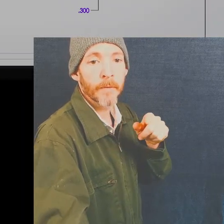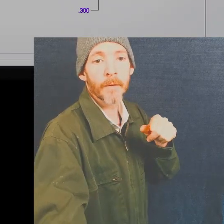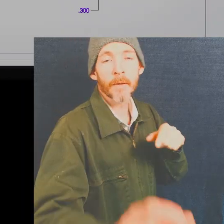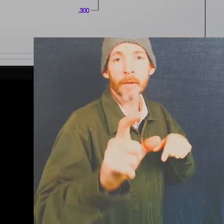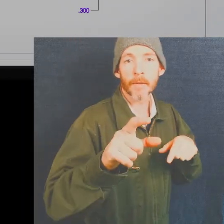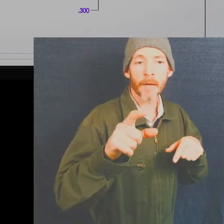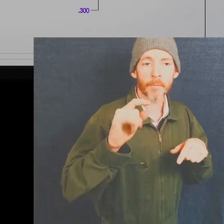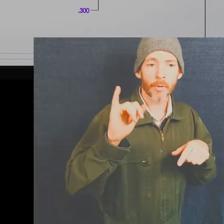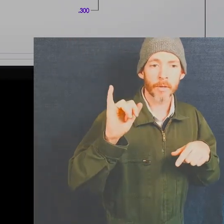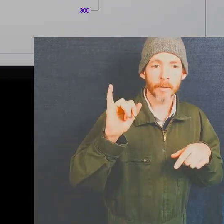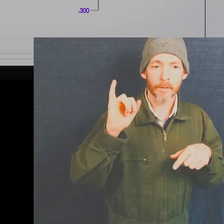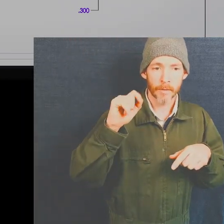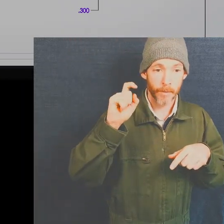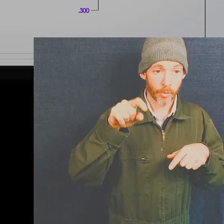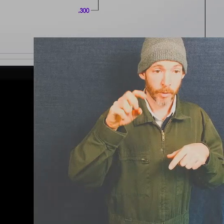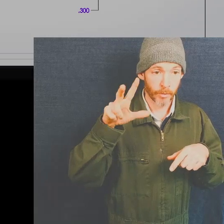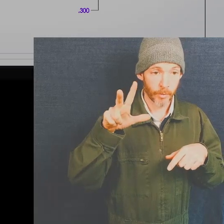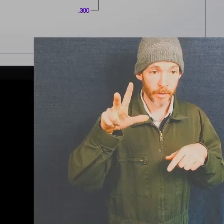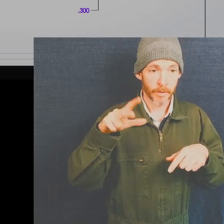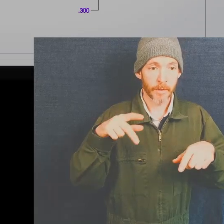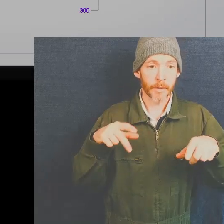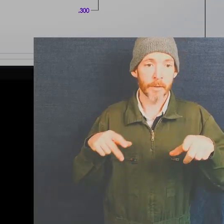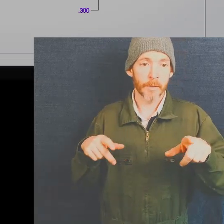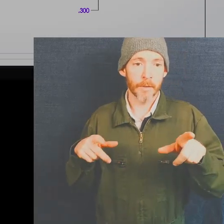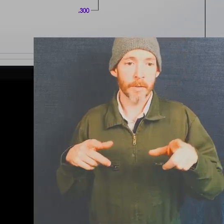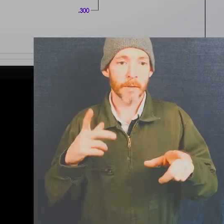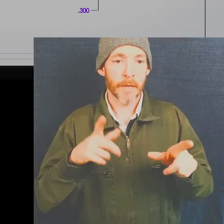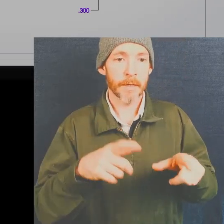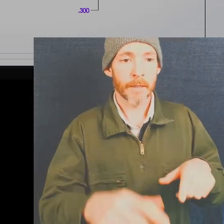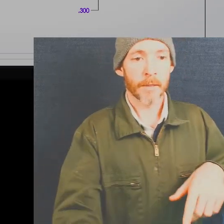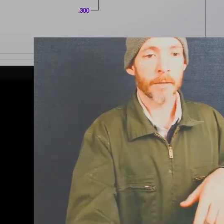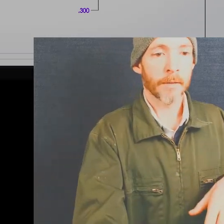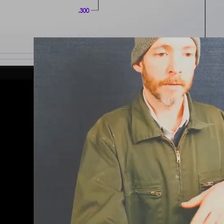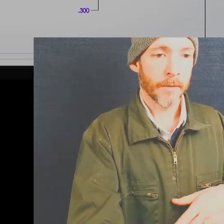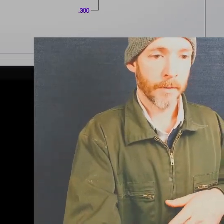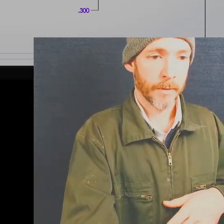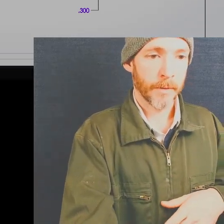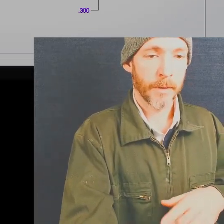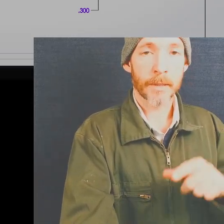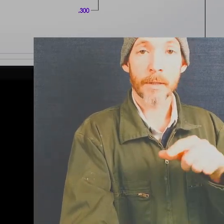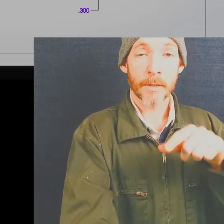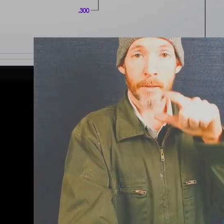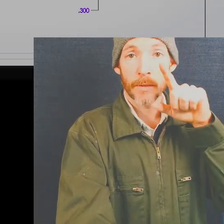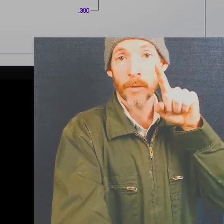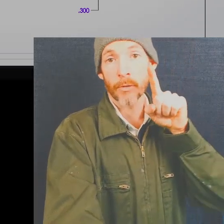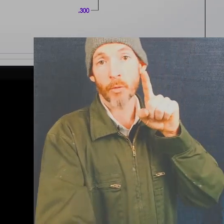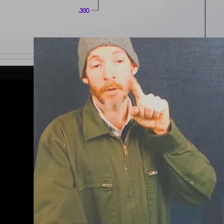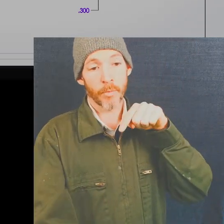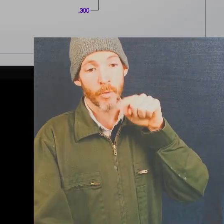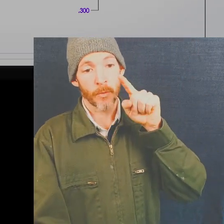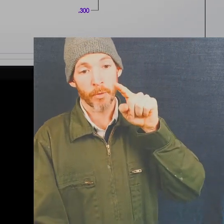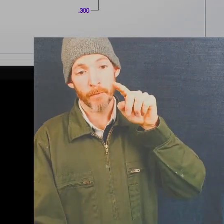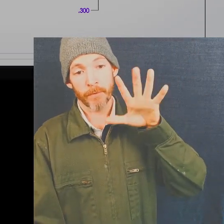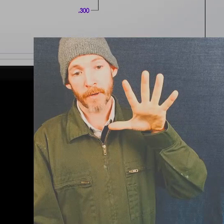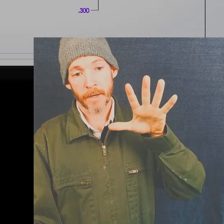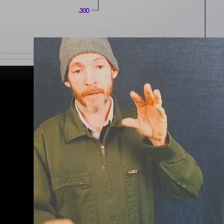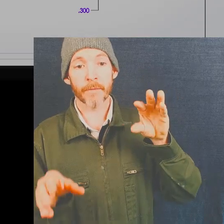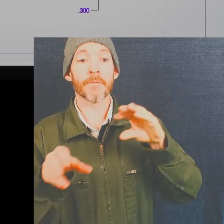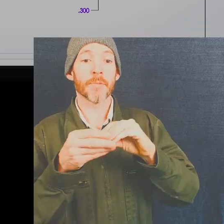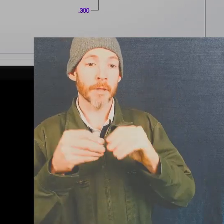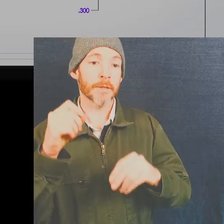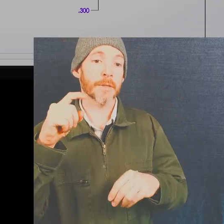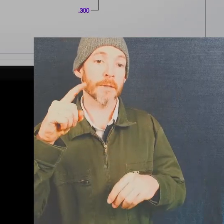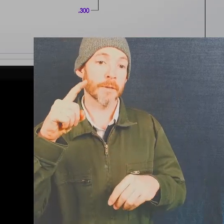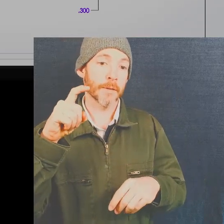Okay, that point 3, that distance is, it's